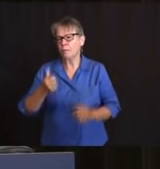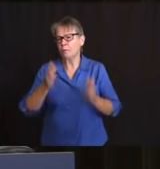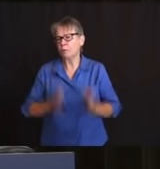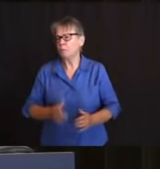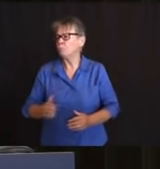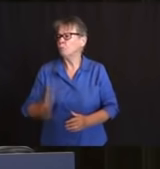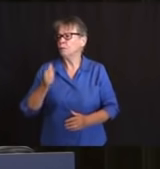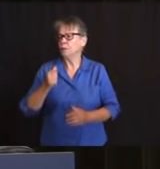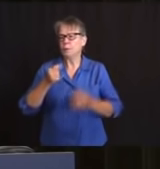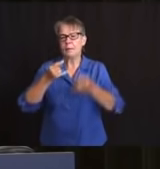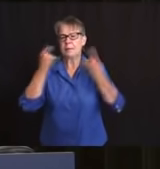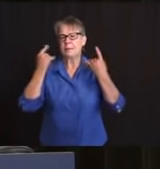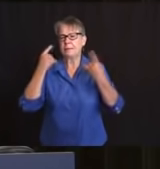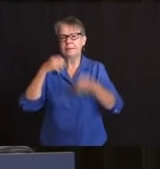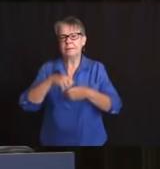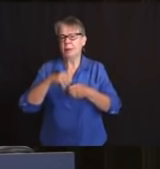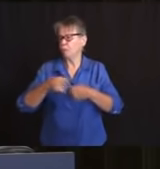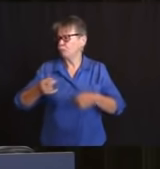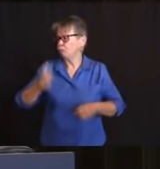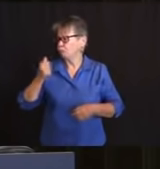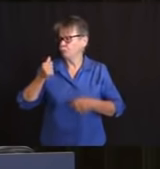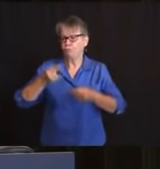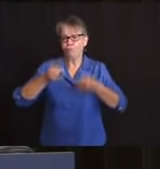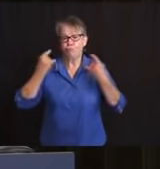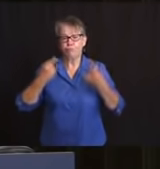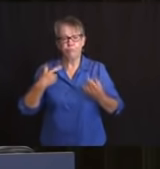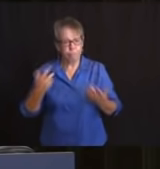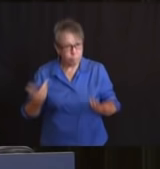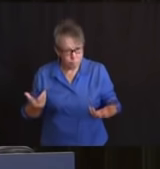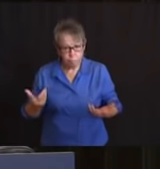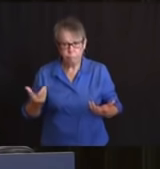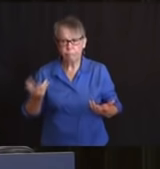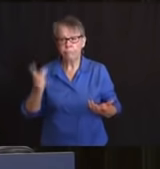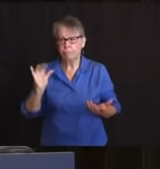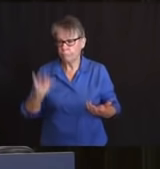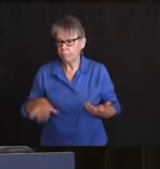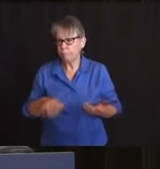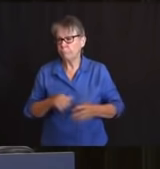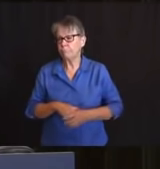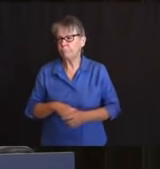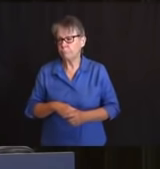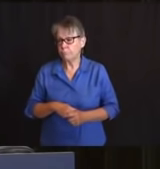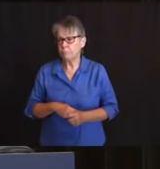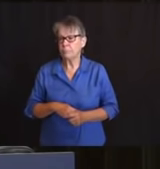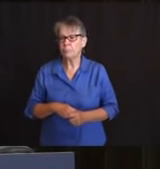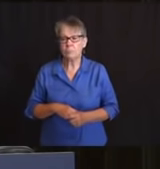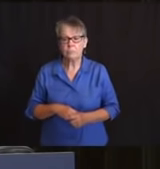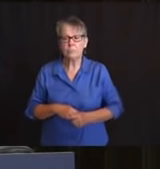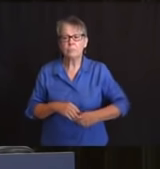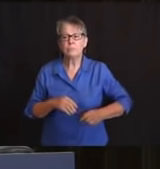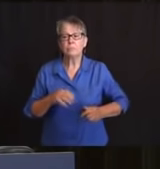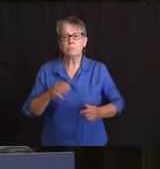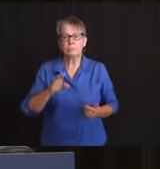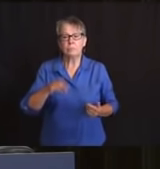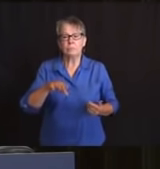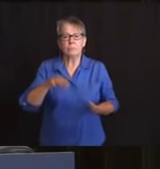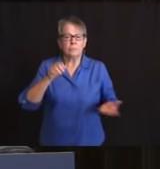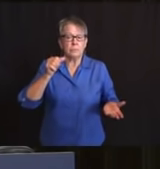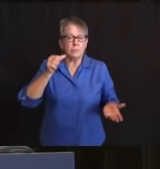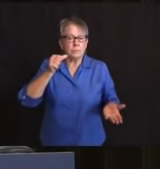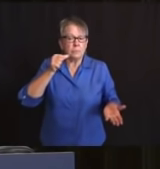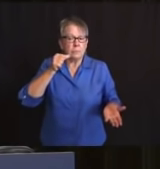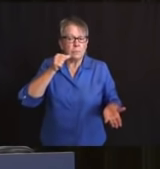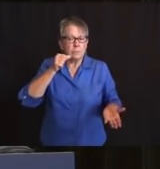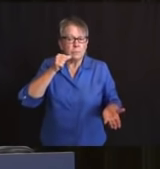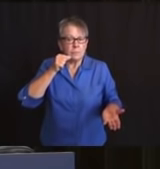And just, I'll add one piece of color. Yesterday was the first time on my way to work that I was behind a school bus, and I couldn't